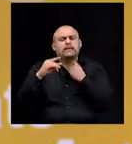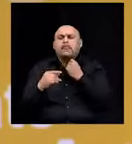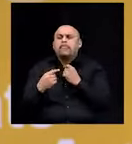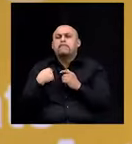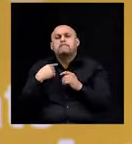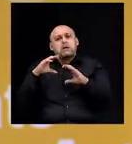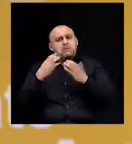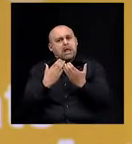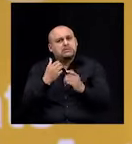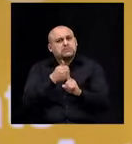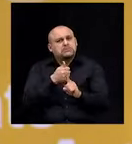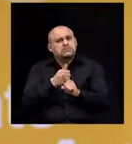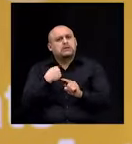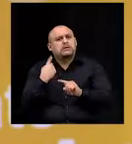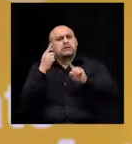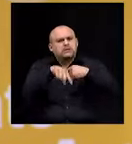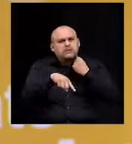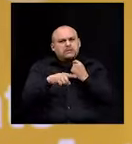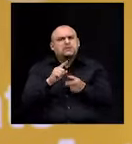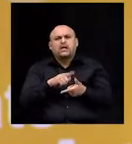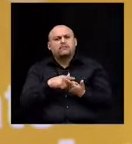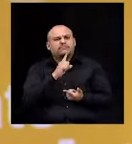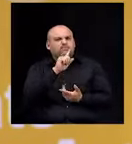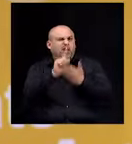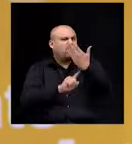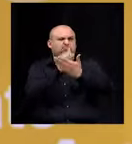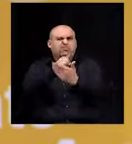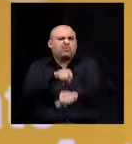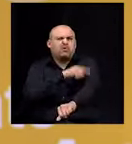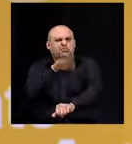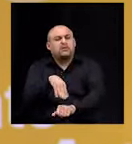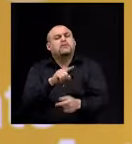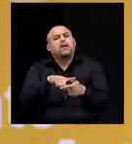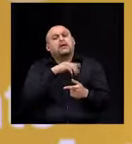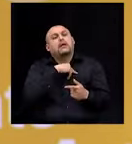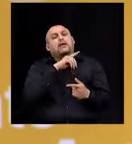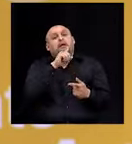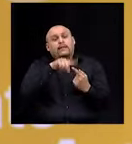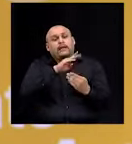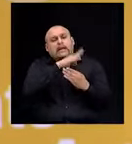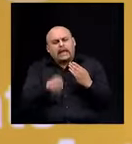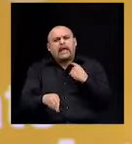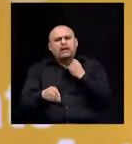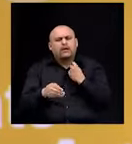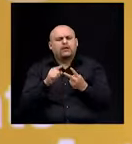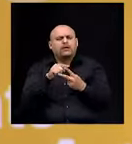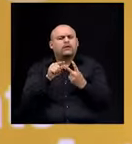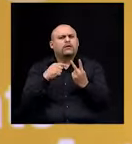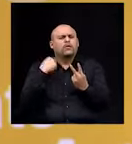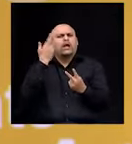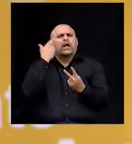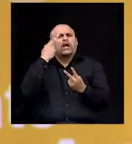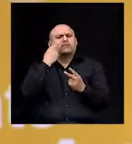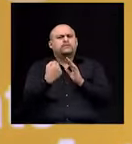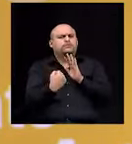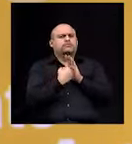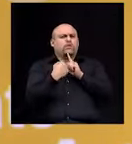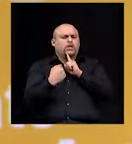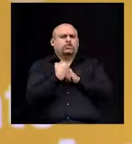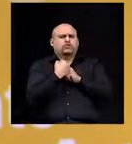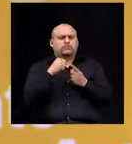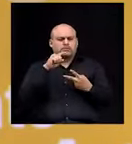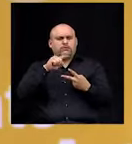The class itself was just under an hour long, and by the end of it, two things had become abundantly clear to me.